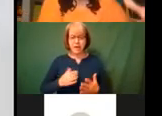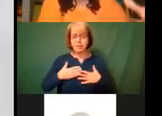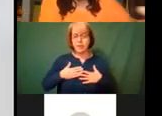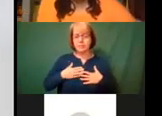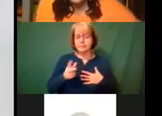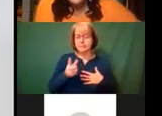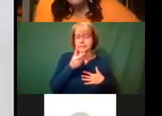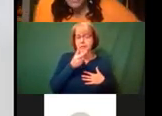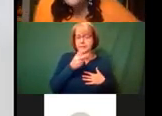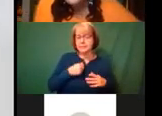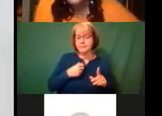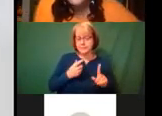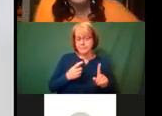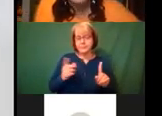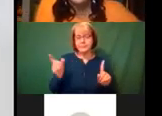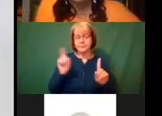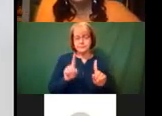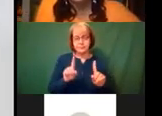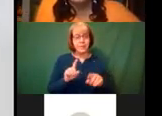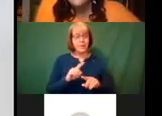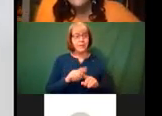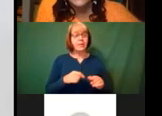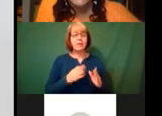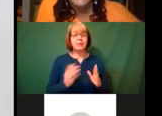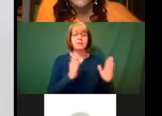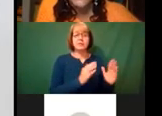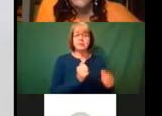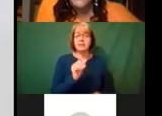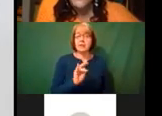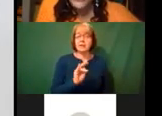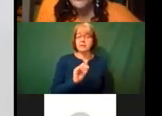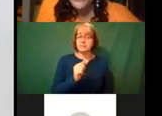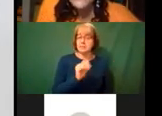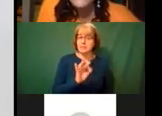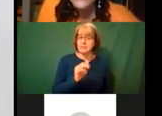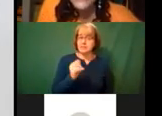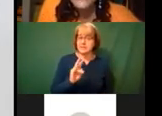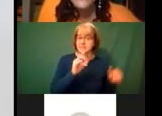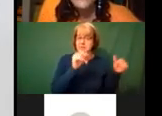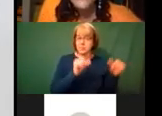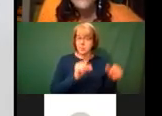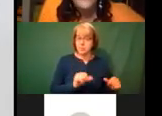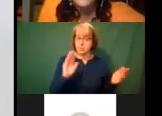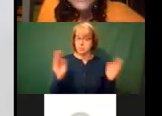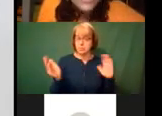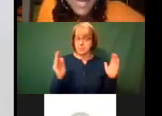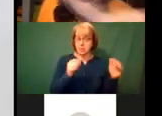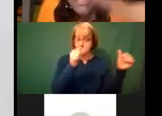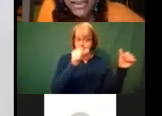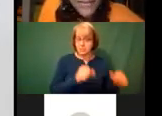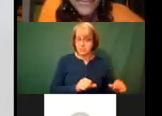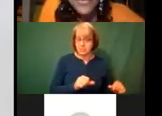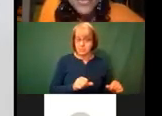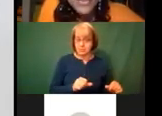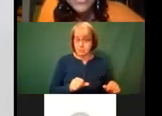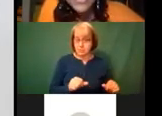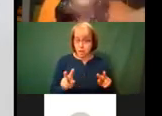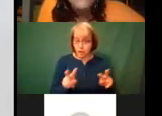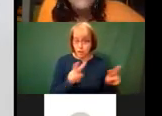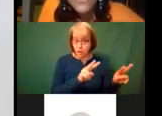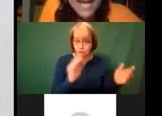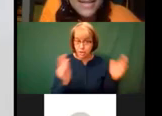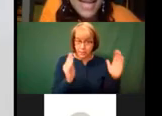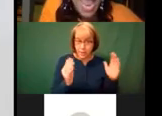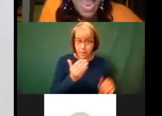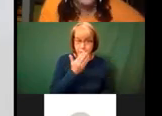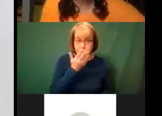Then somebody turned up this poster, which is from 1917. So 1917, look at it together. Look at the colors of